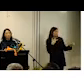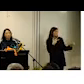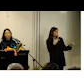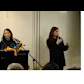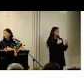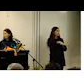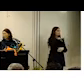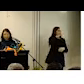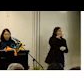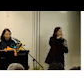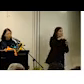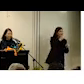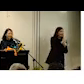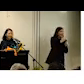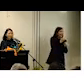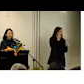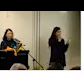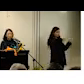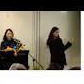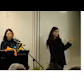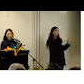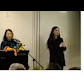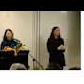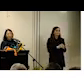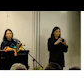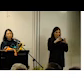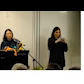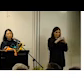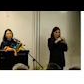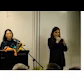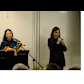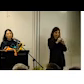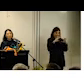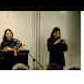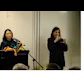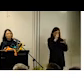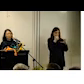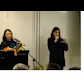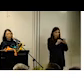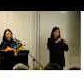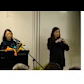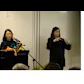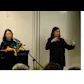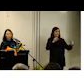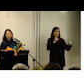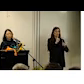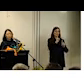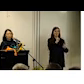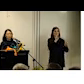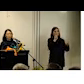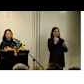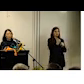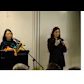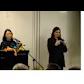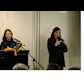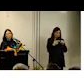micro-injected into the frog egg, shown in the diagram. And then the frog egg is able then to use this genetic instructions to make the